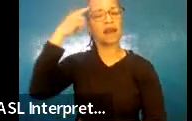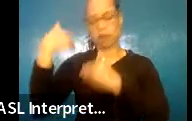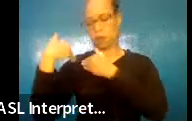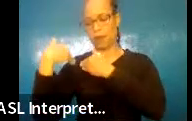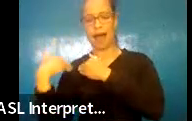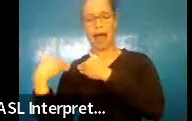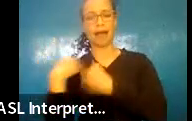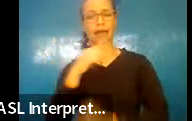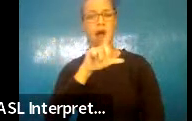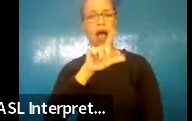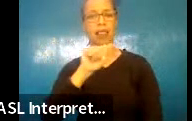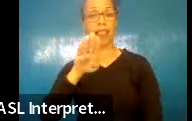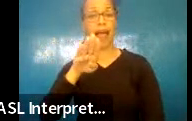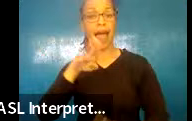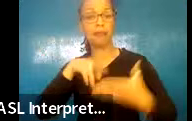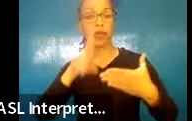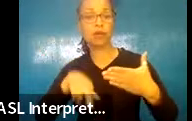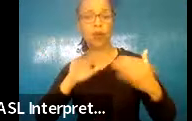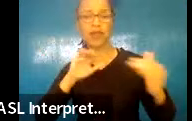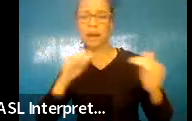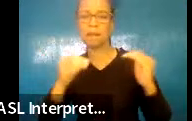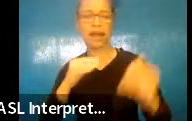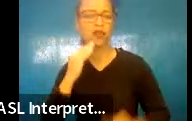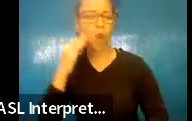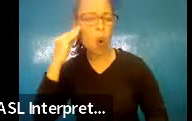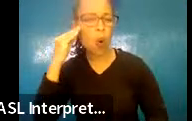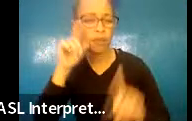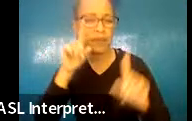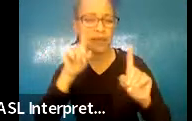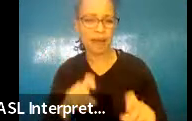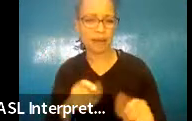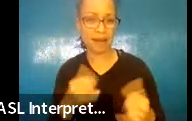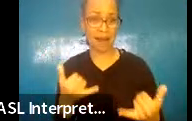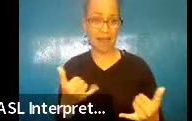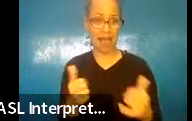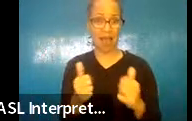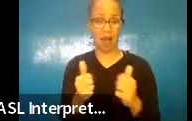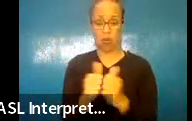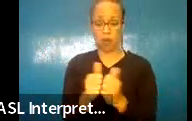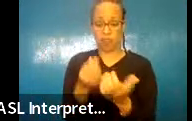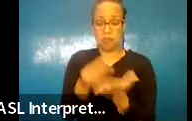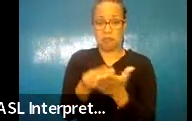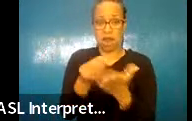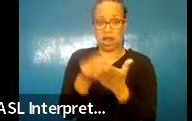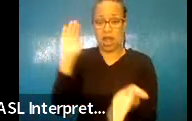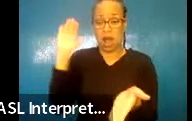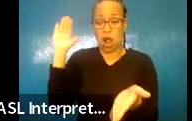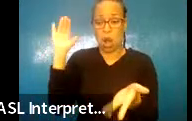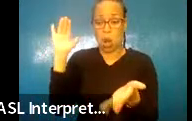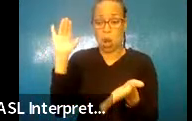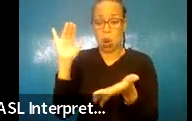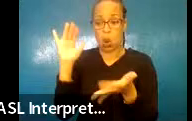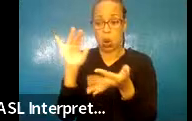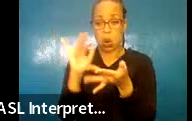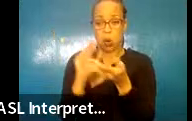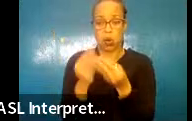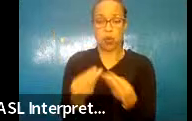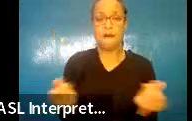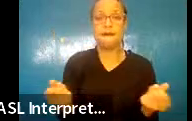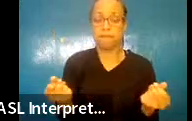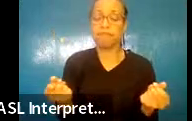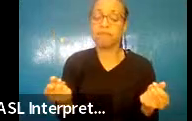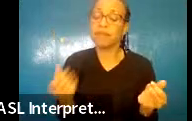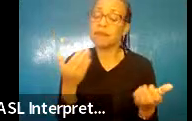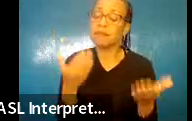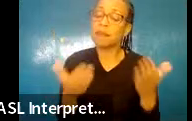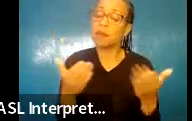results versus home tests. And now with the money going away, you definitely may have some problems